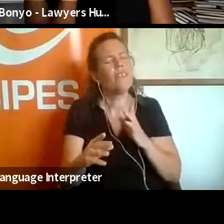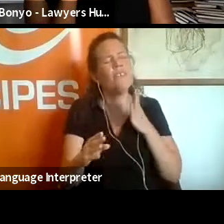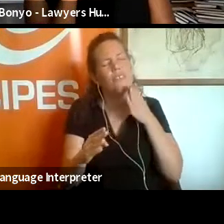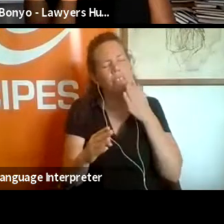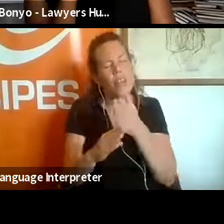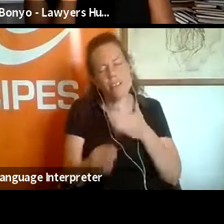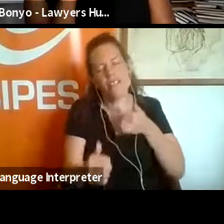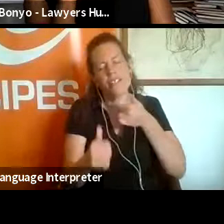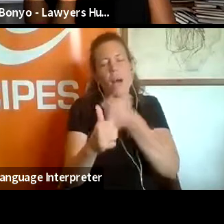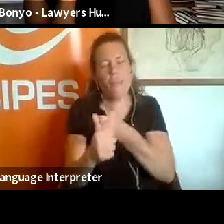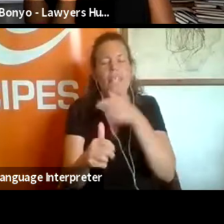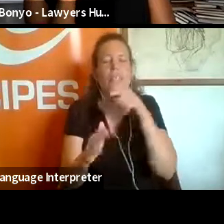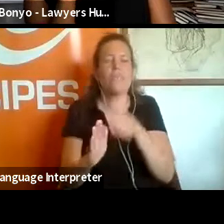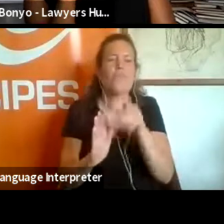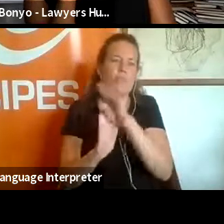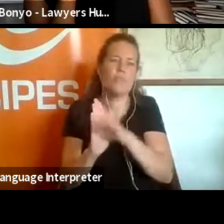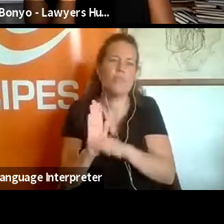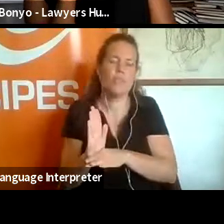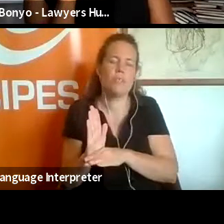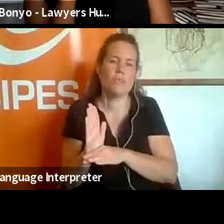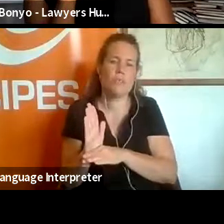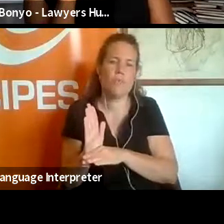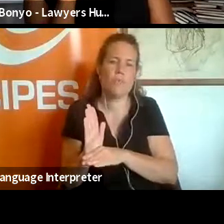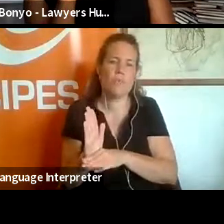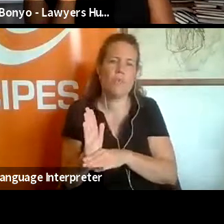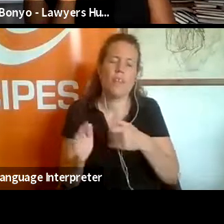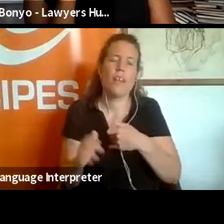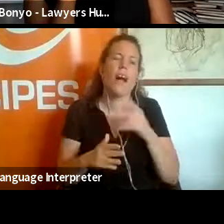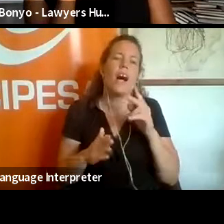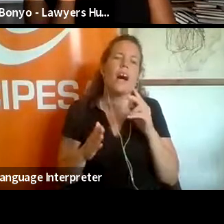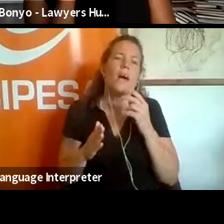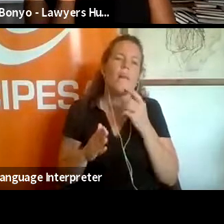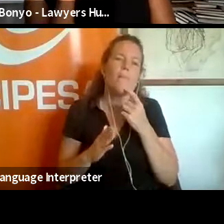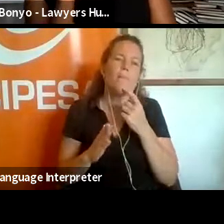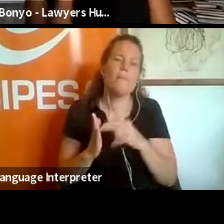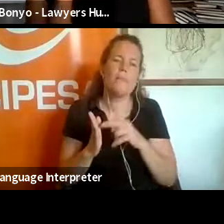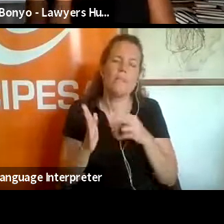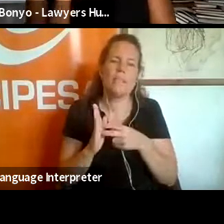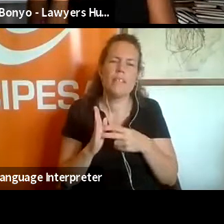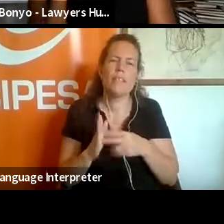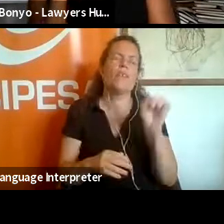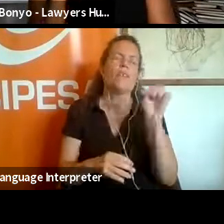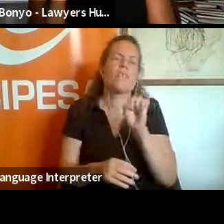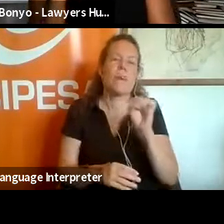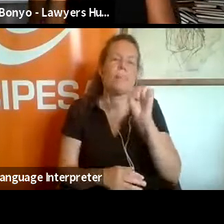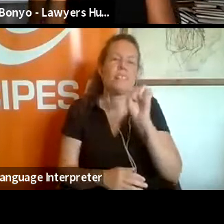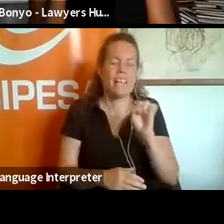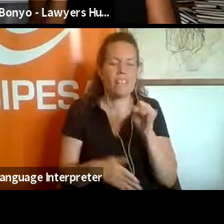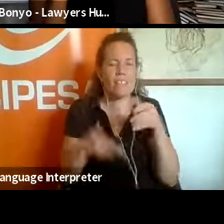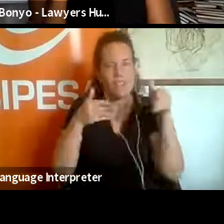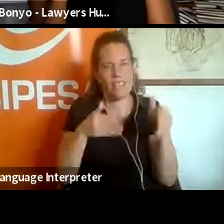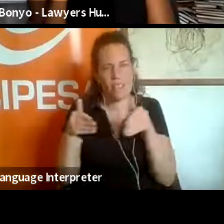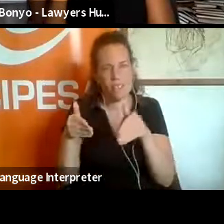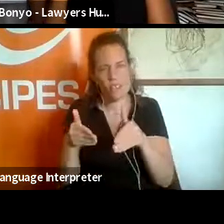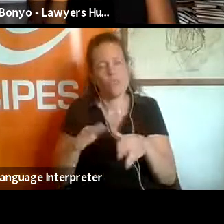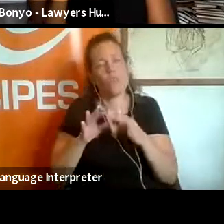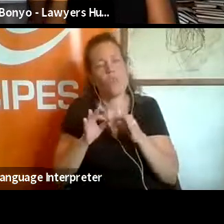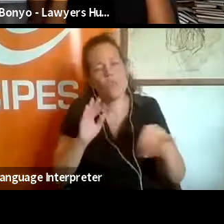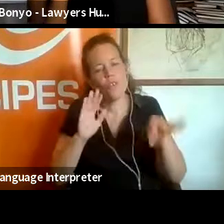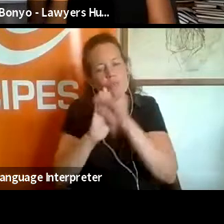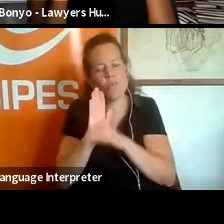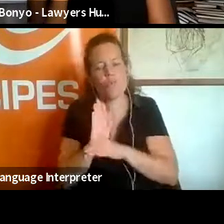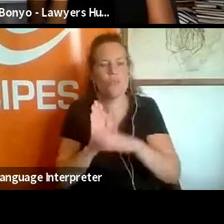rights standards to the principles. And what I mean by that is the substantive standards, for example, the rules, the